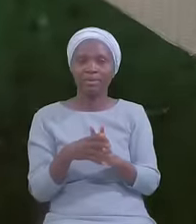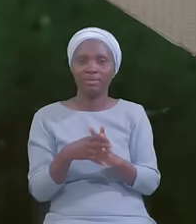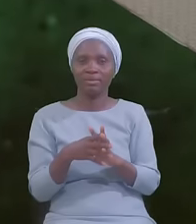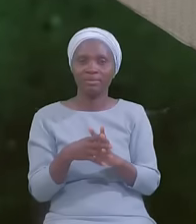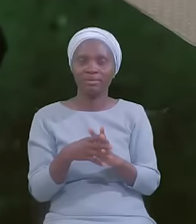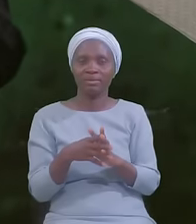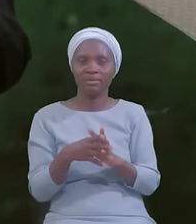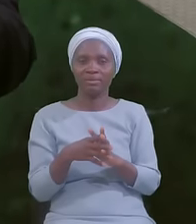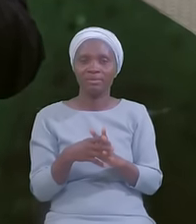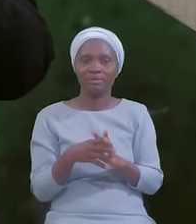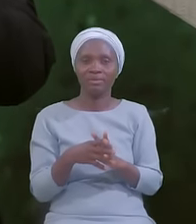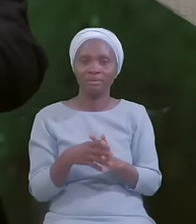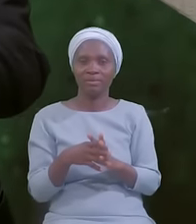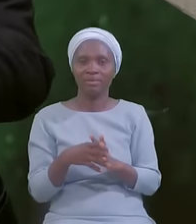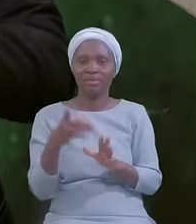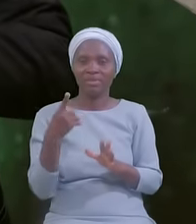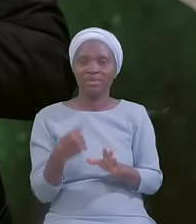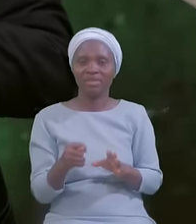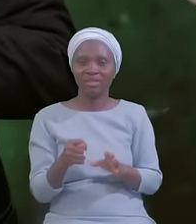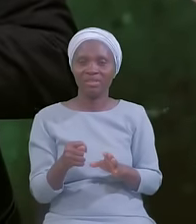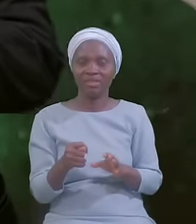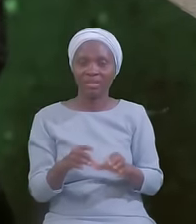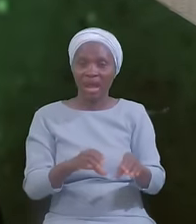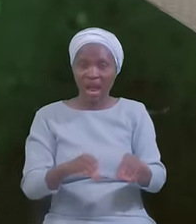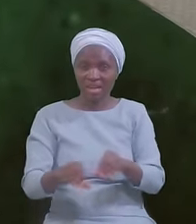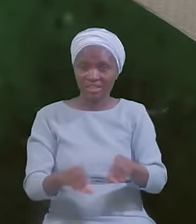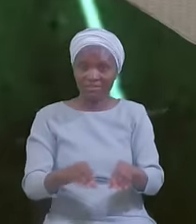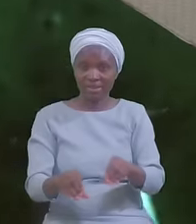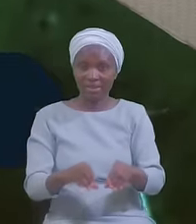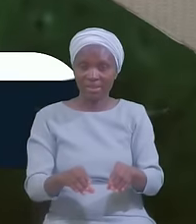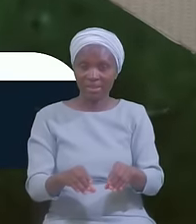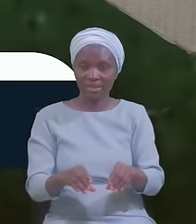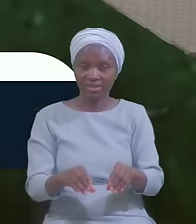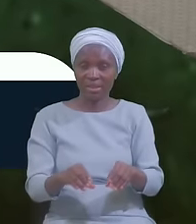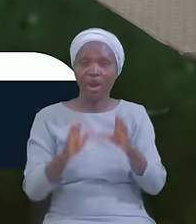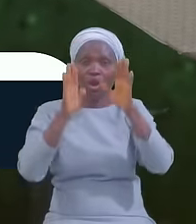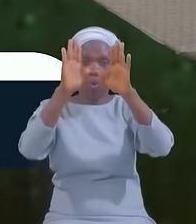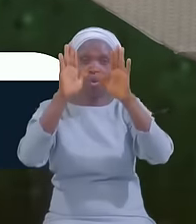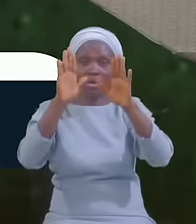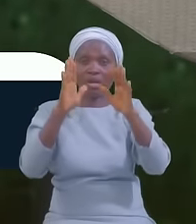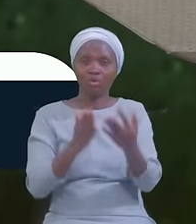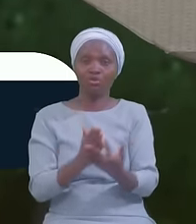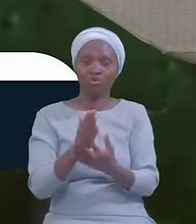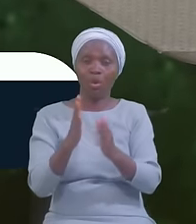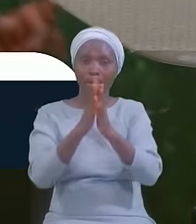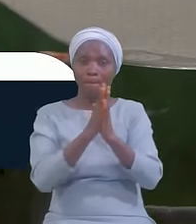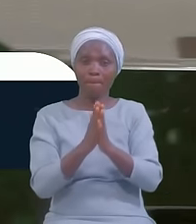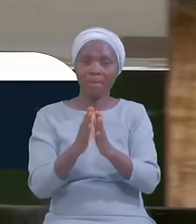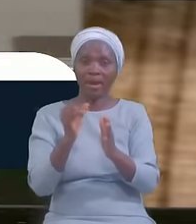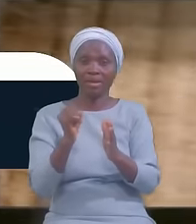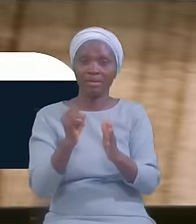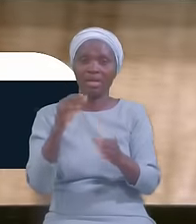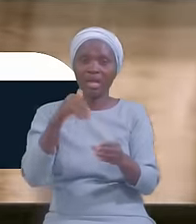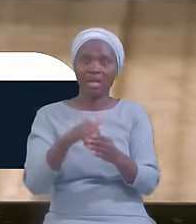looking at the activated wonders through prayers in God's